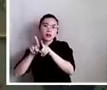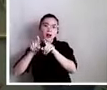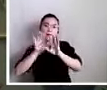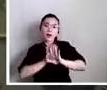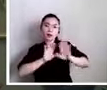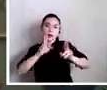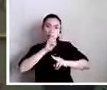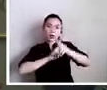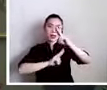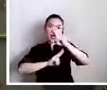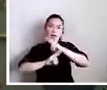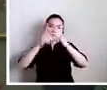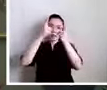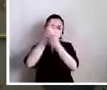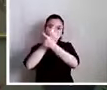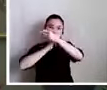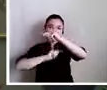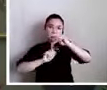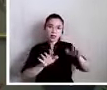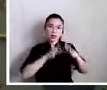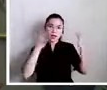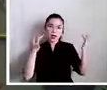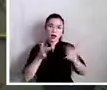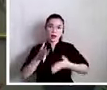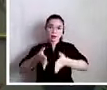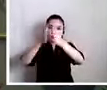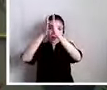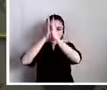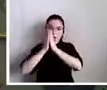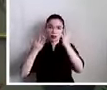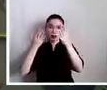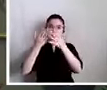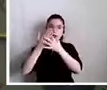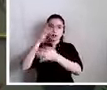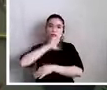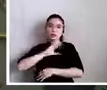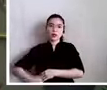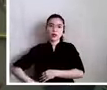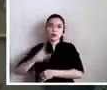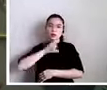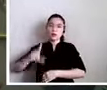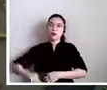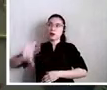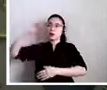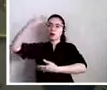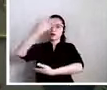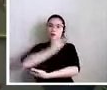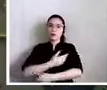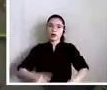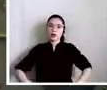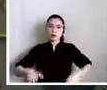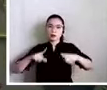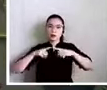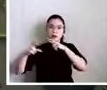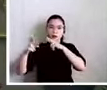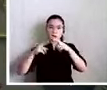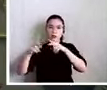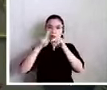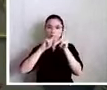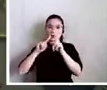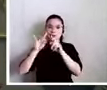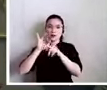gentle heart. We ask this through our Lord Jesus Christ, your Son, who lives and reigns with you in the unity of the